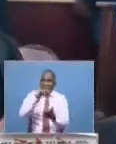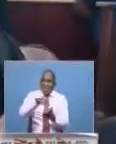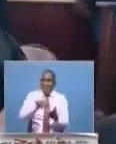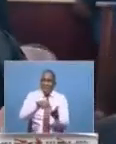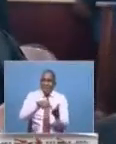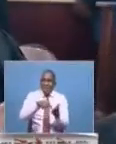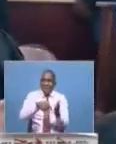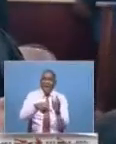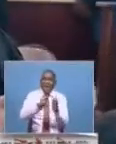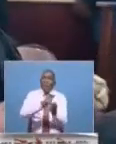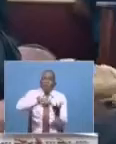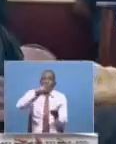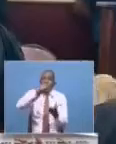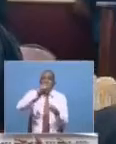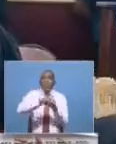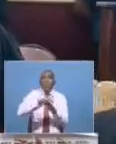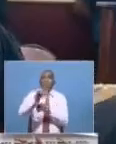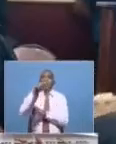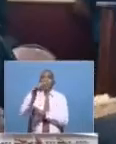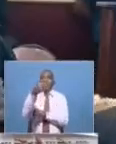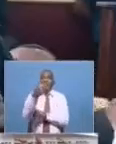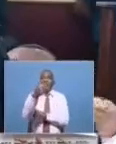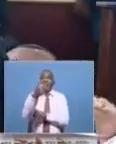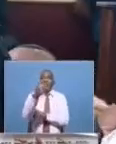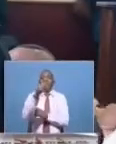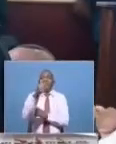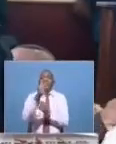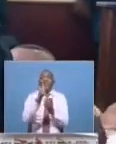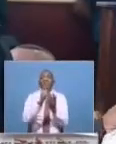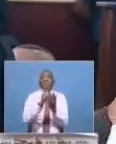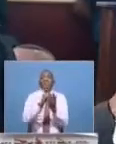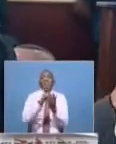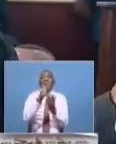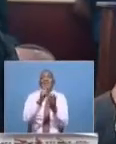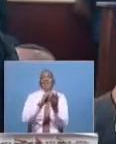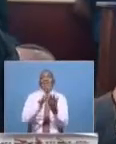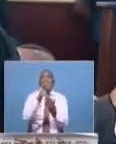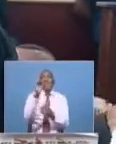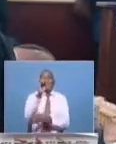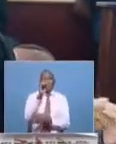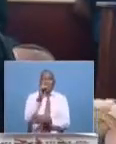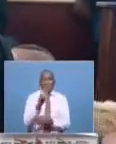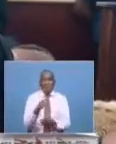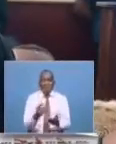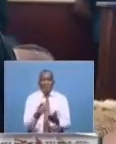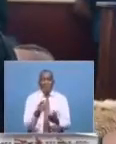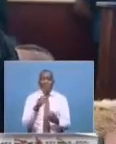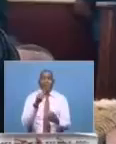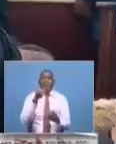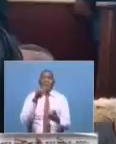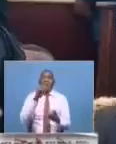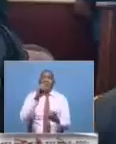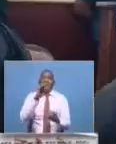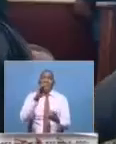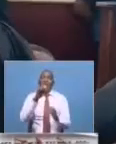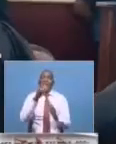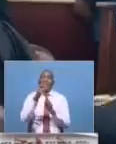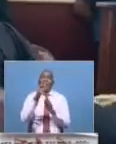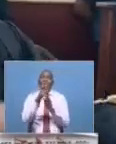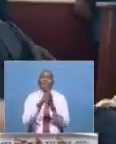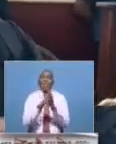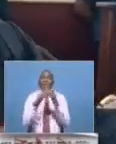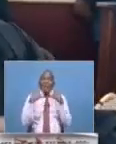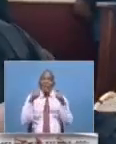10th by the unsigned press release of the first respondent,